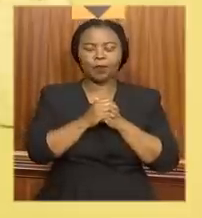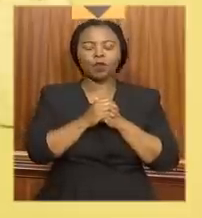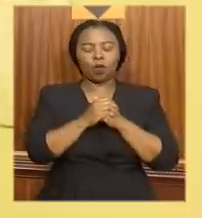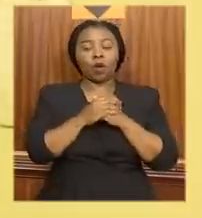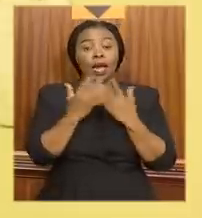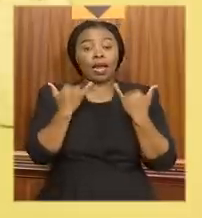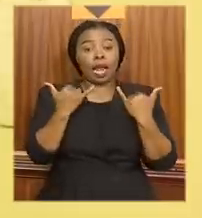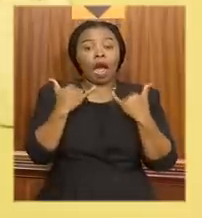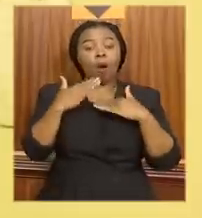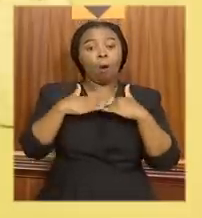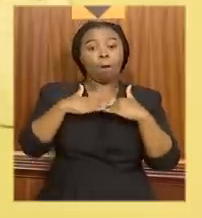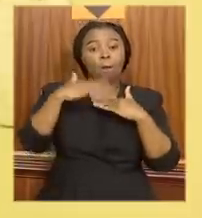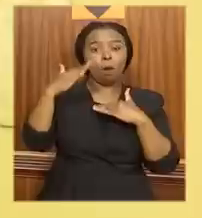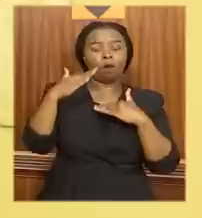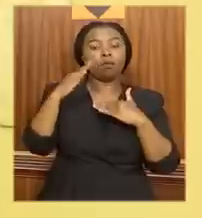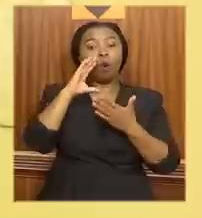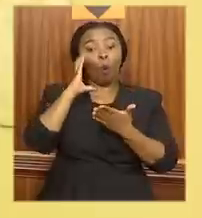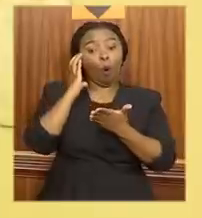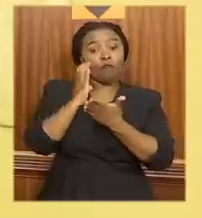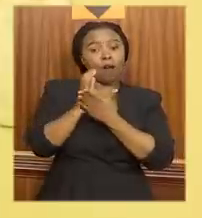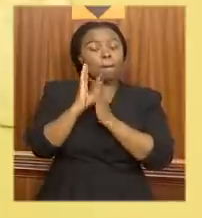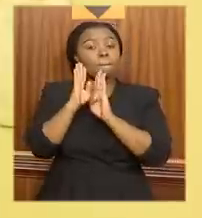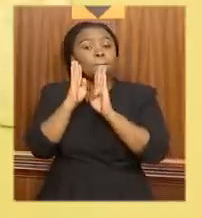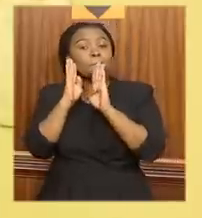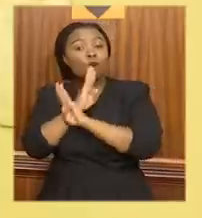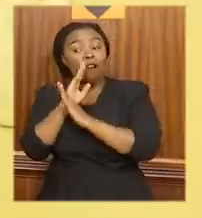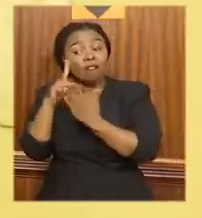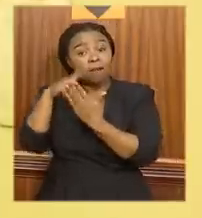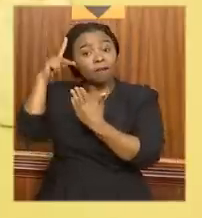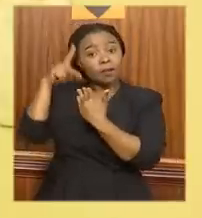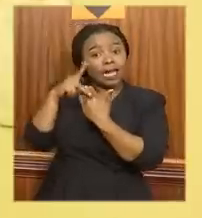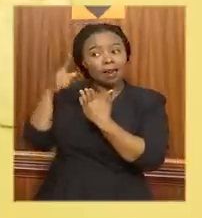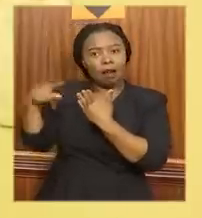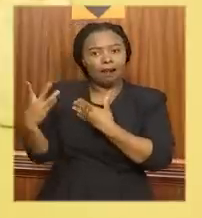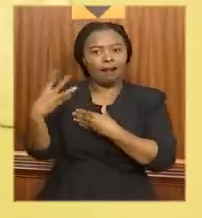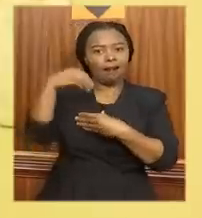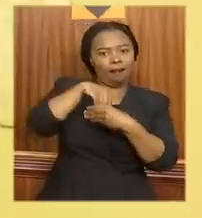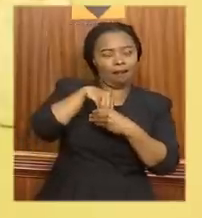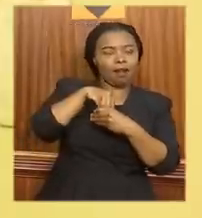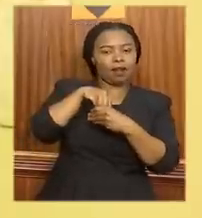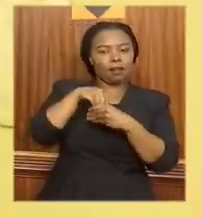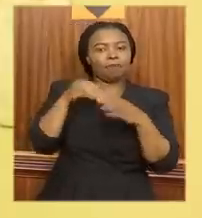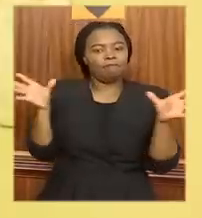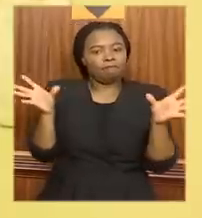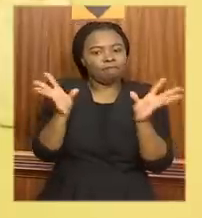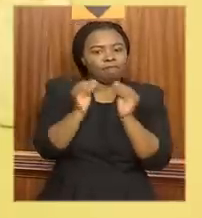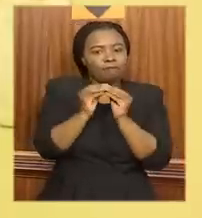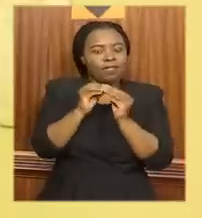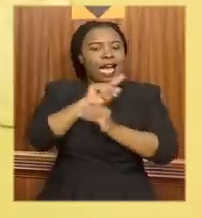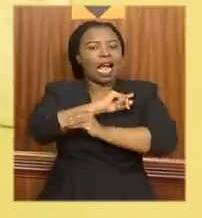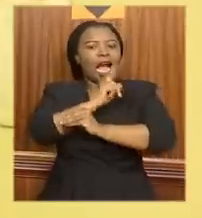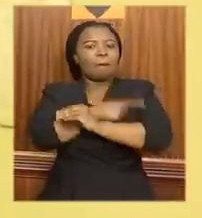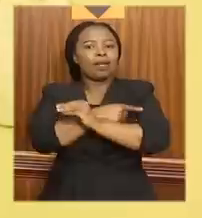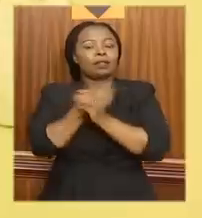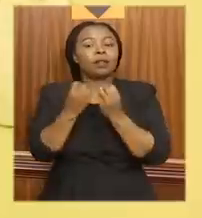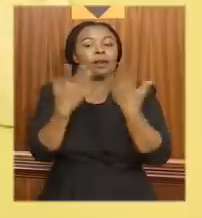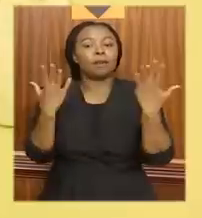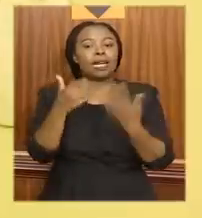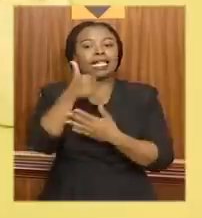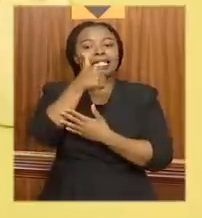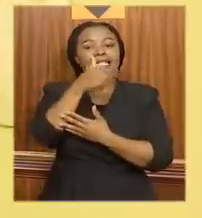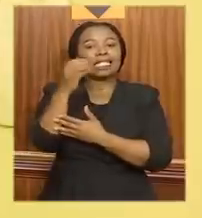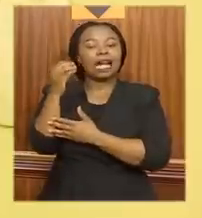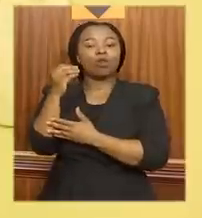than 80 confirmed private sector projects with a combined capacity of over 6,000